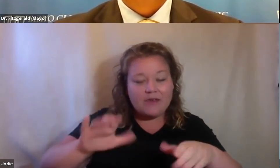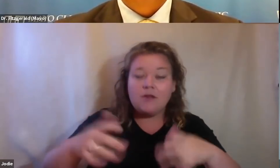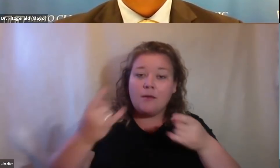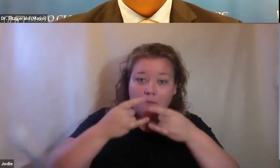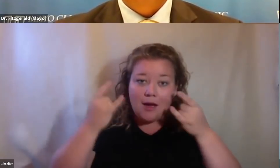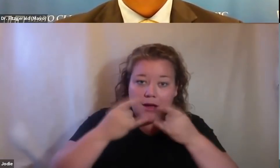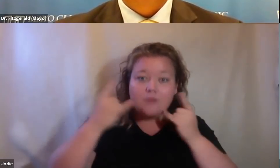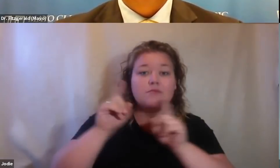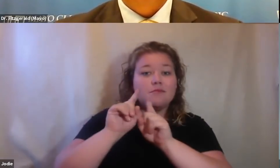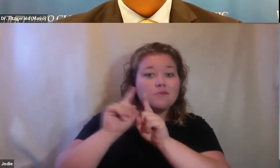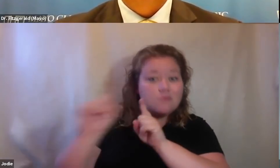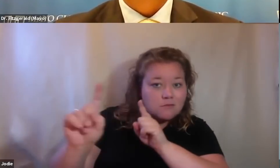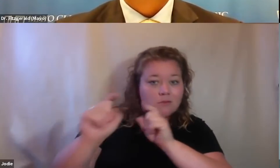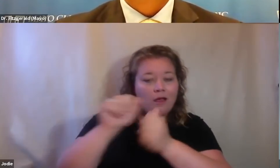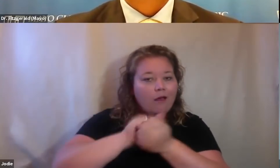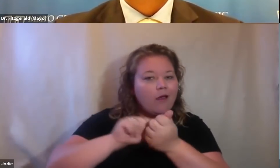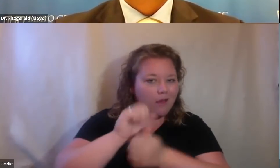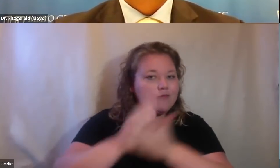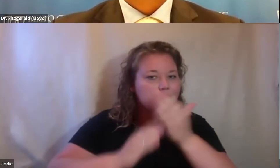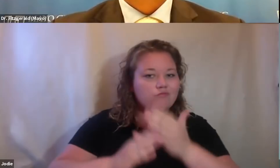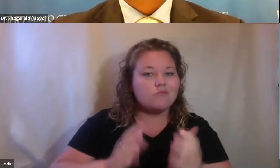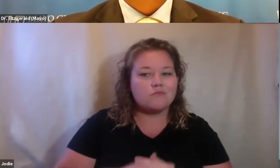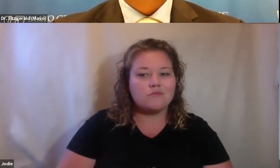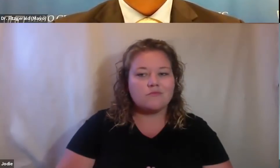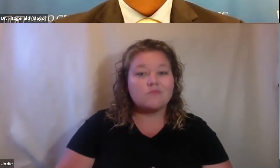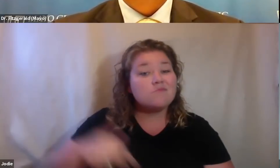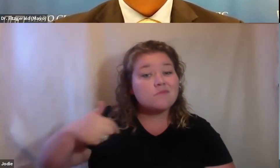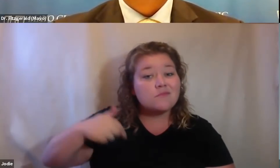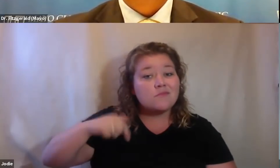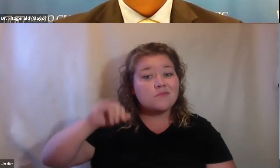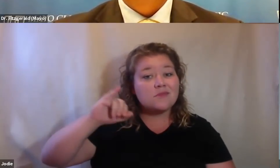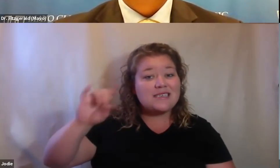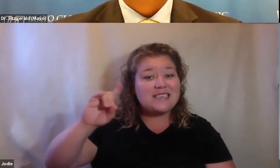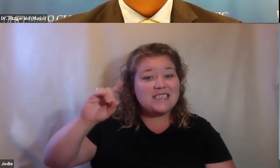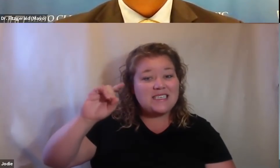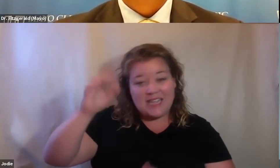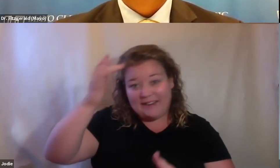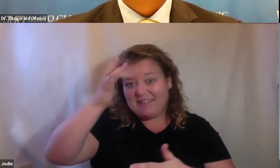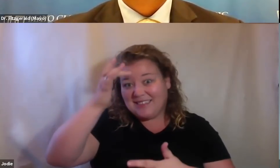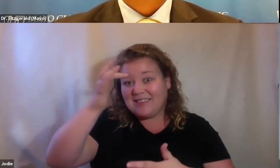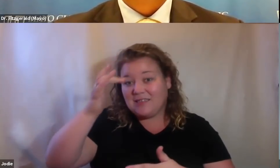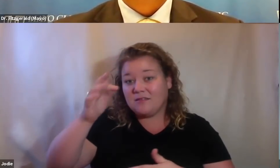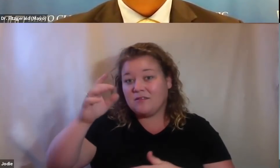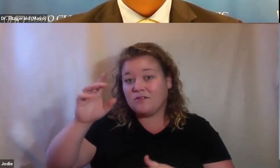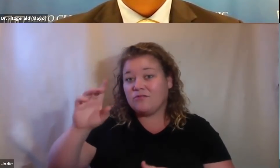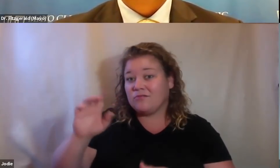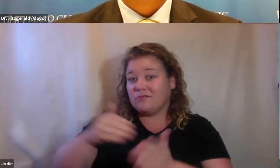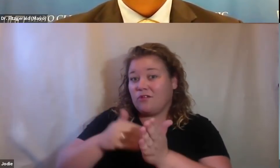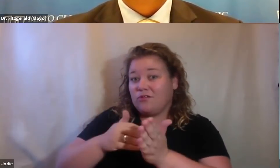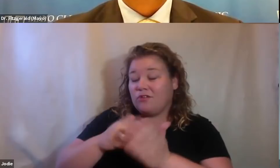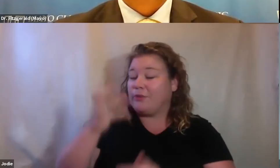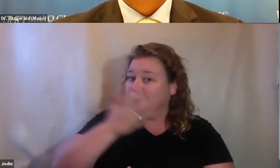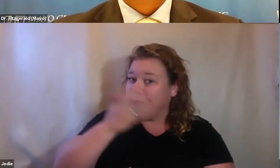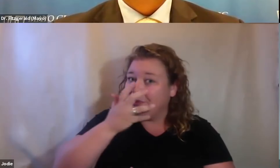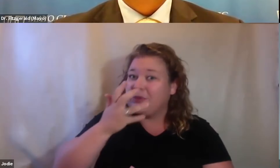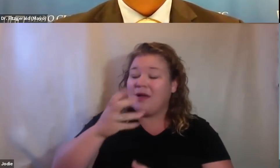distancing, and hand hygiene. As an ID doctor, I can't tell you enough how big of a difference they make. When I first presented